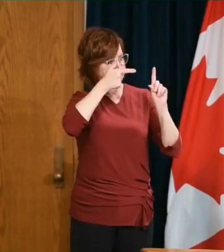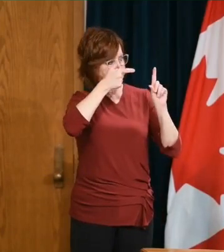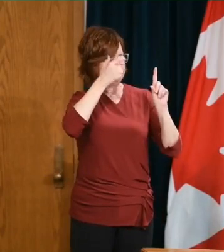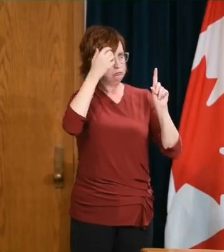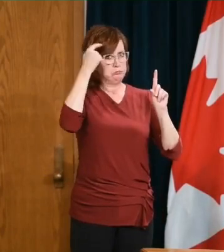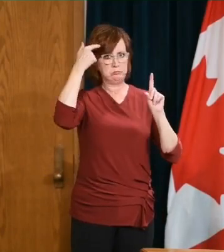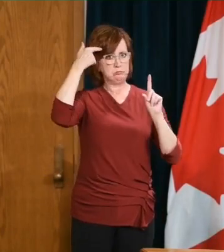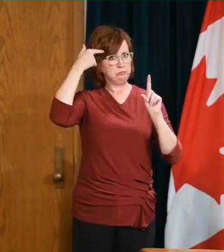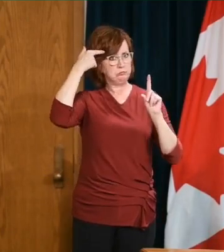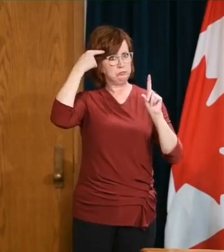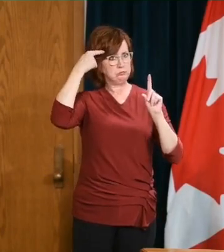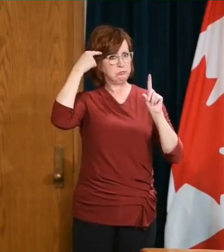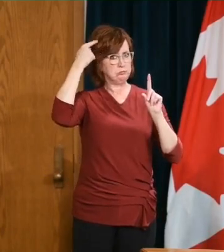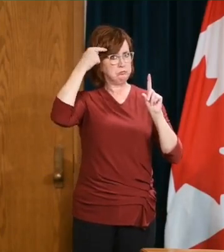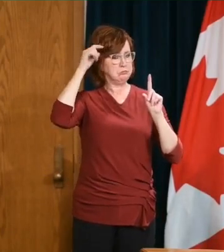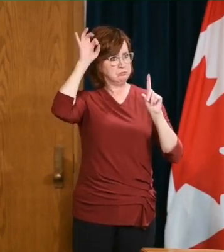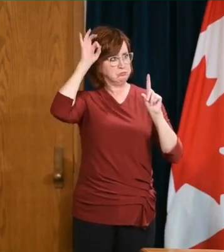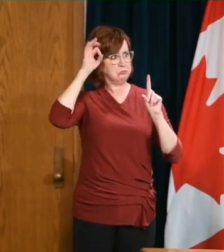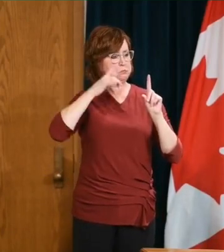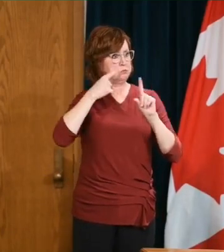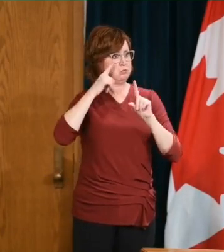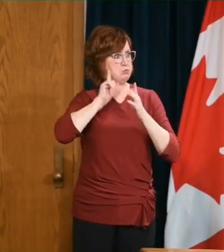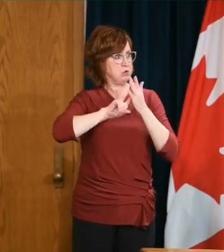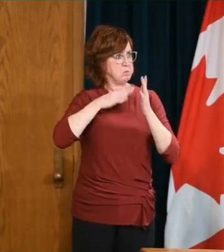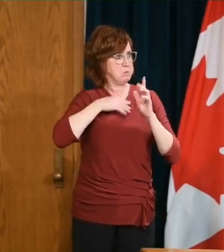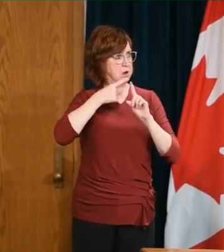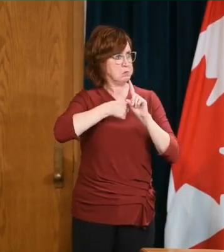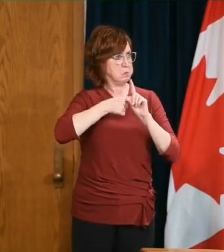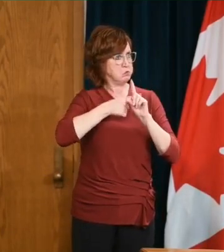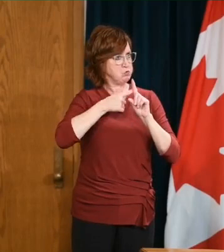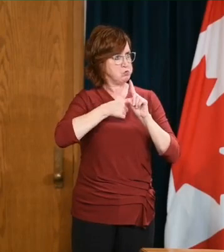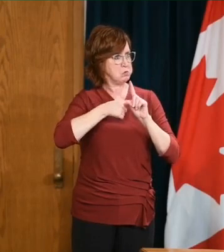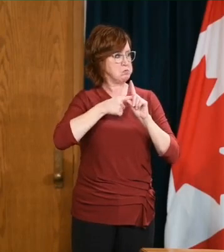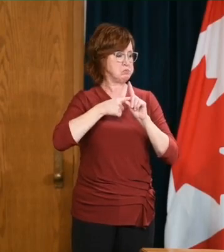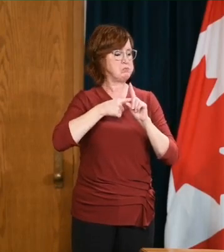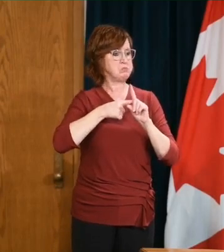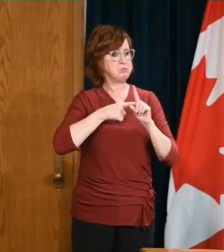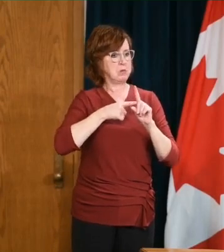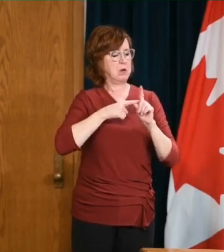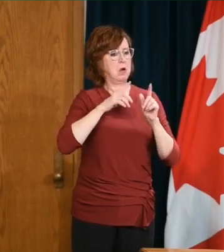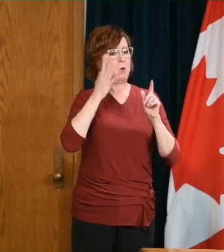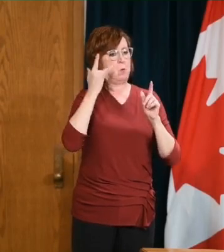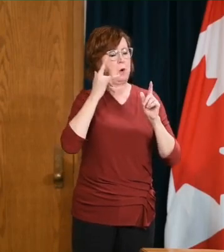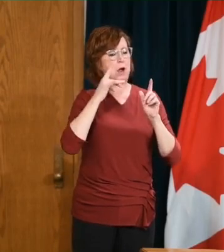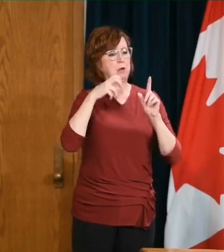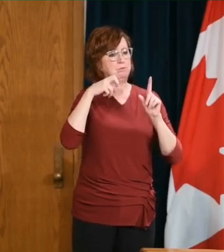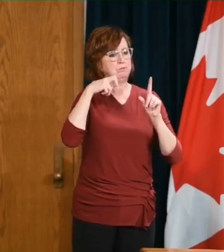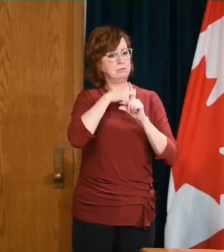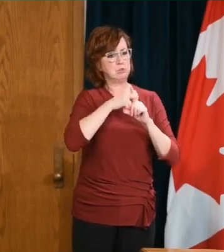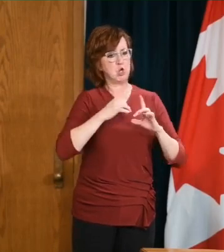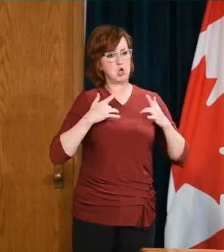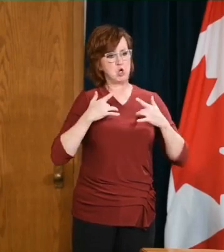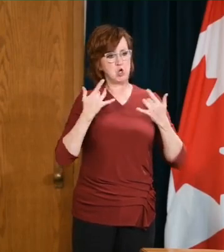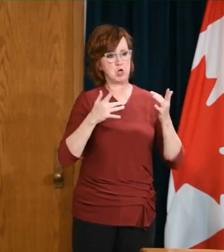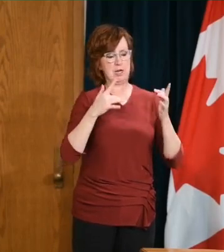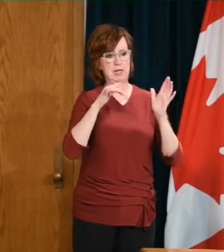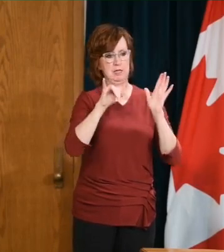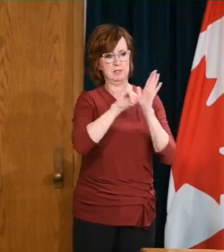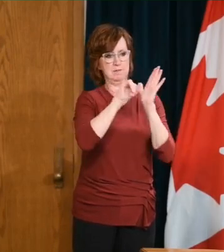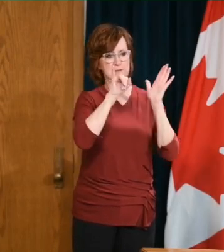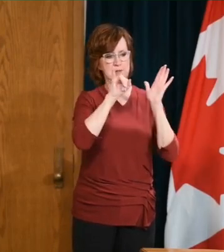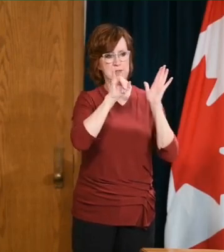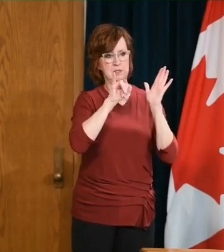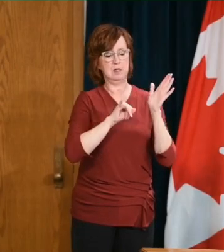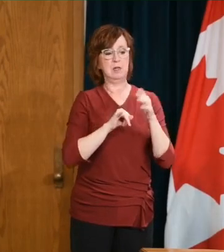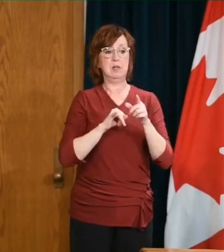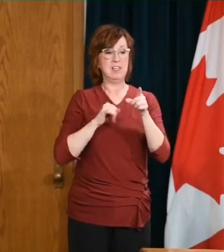of a COVID-19 case as early as possible in one of these facilities. You referenced Quebec. Quebec has about half